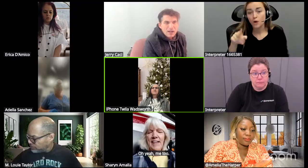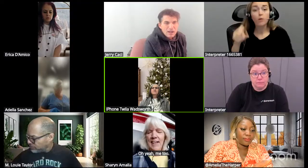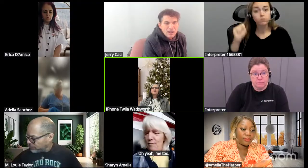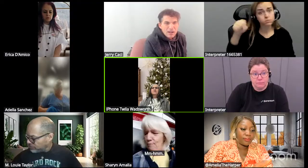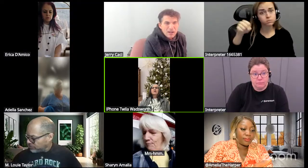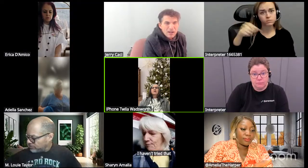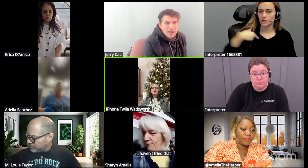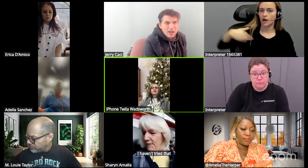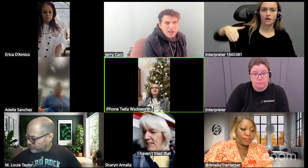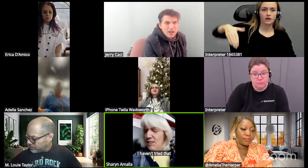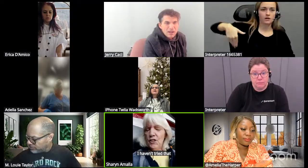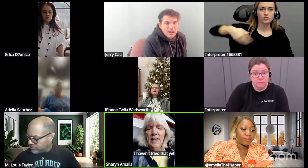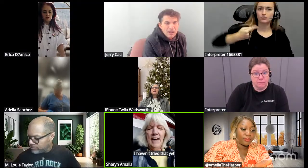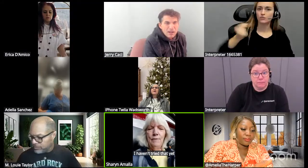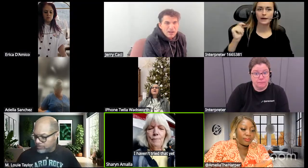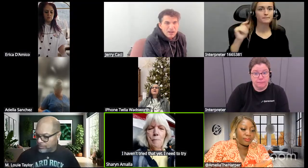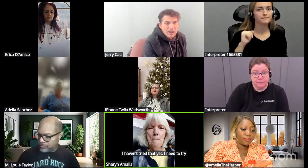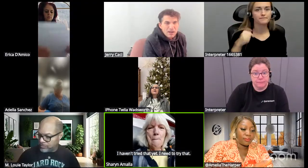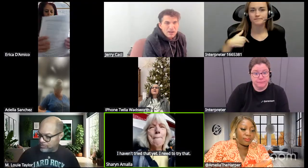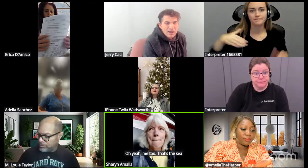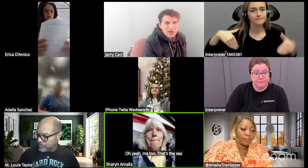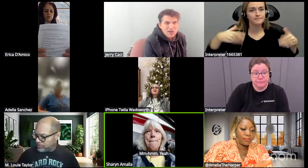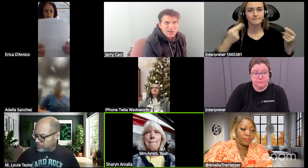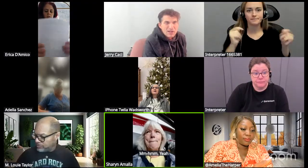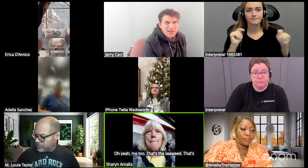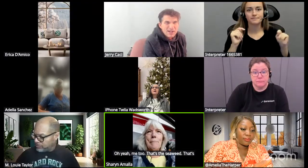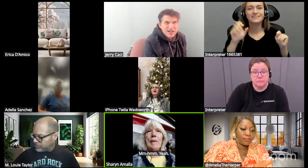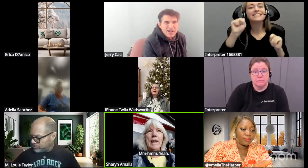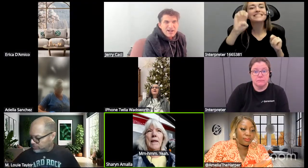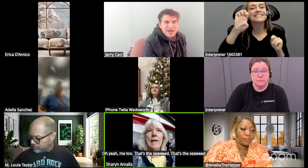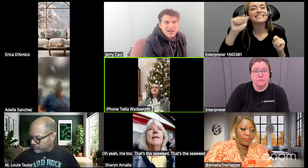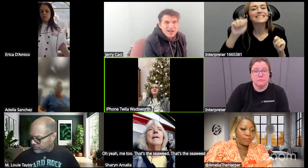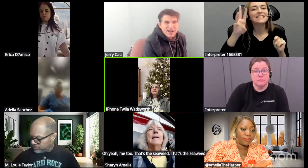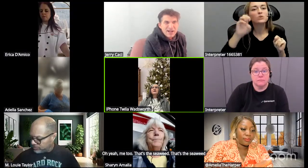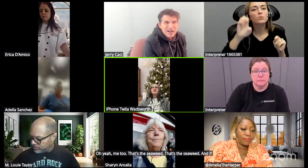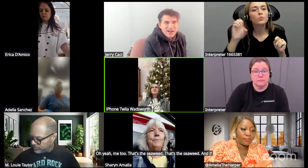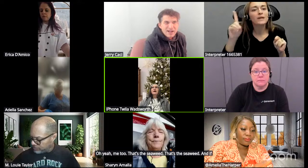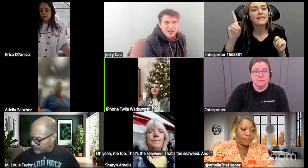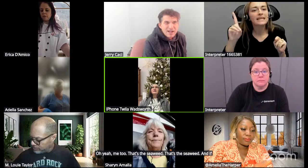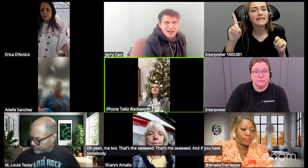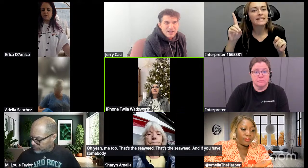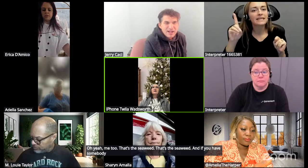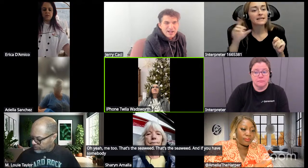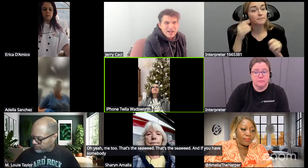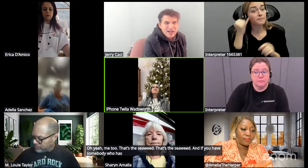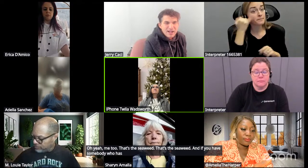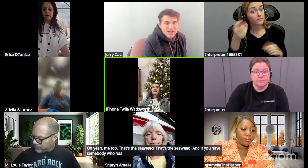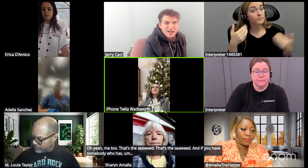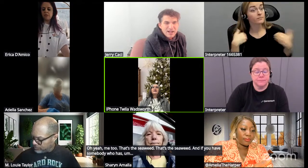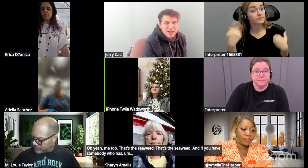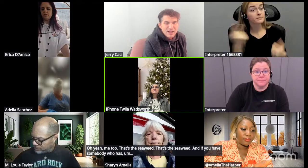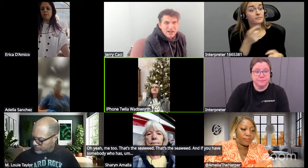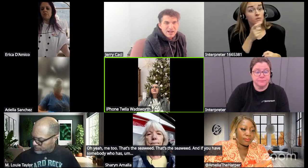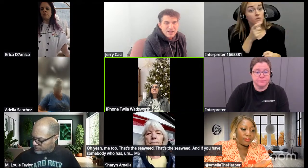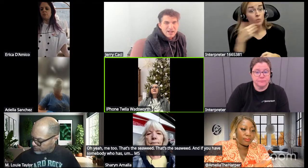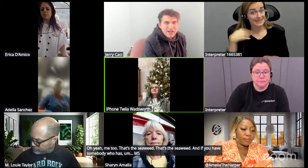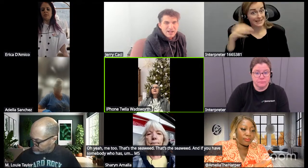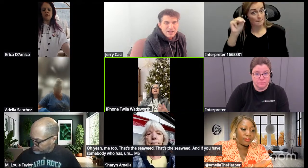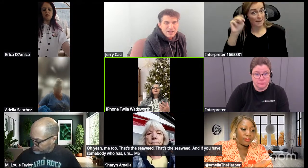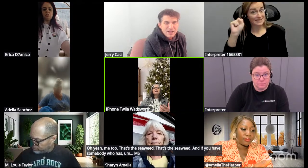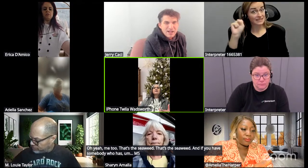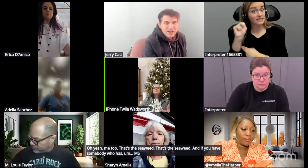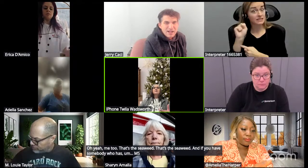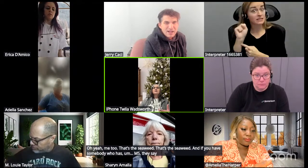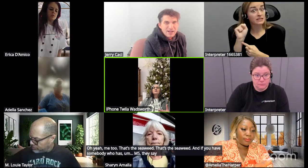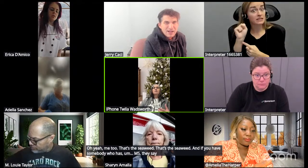that yet. I need That's to the try that. Yeah. seaweed. That's the seaweed. And if you have somebody who has MS, they say